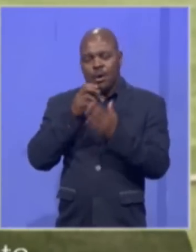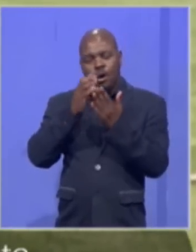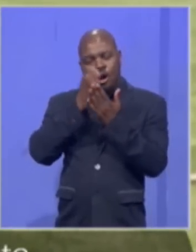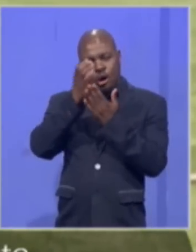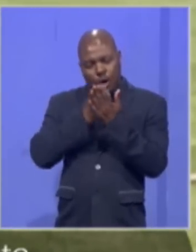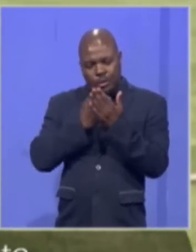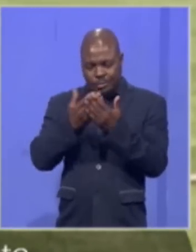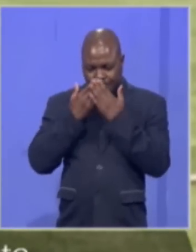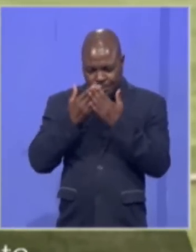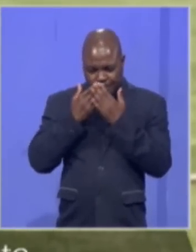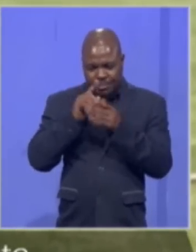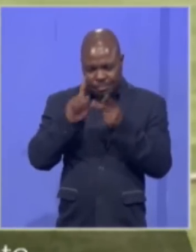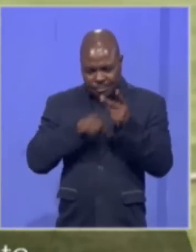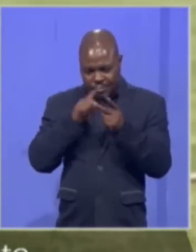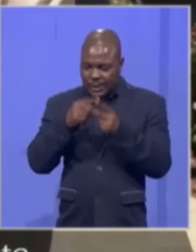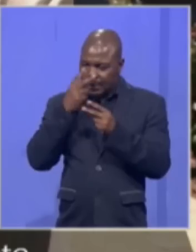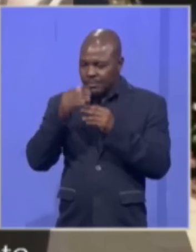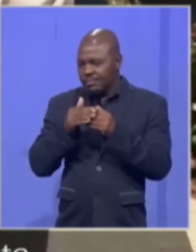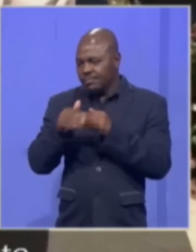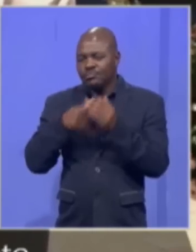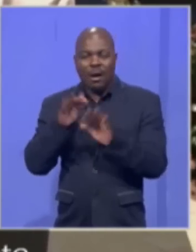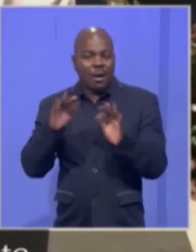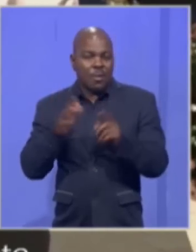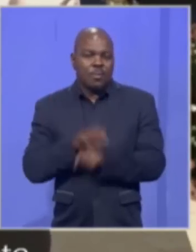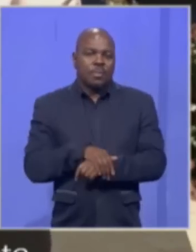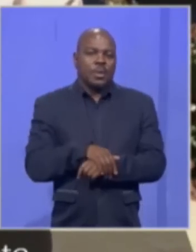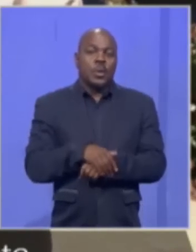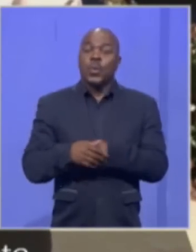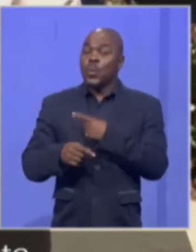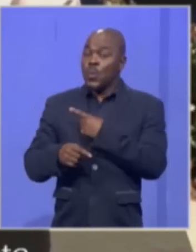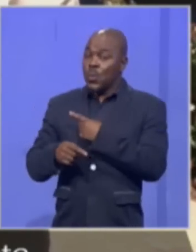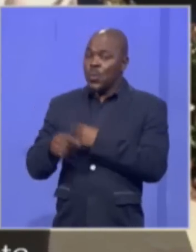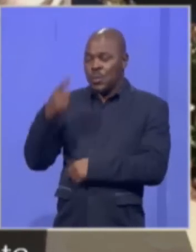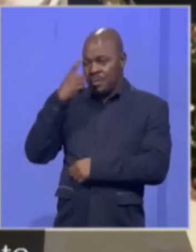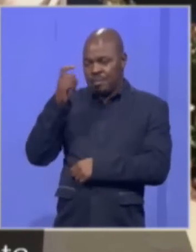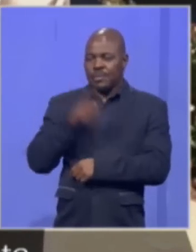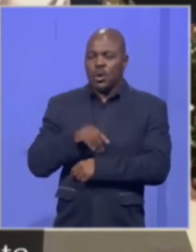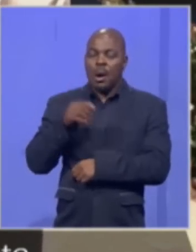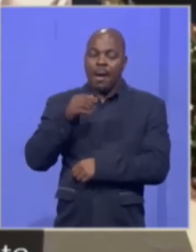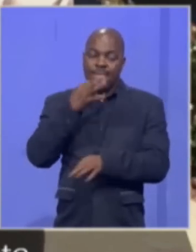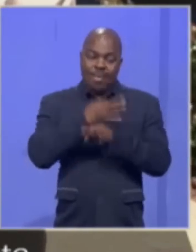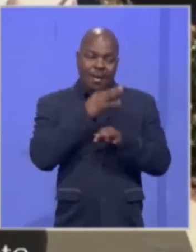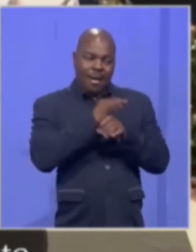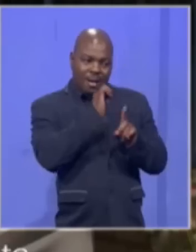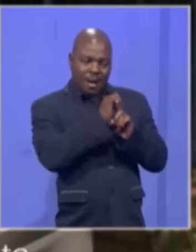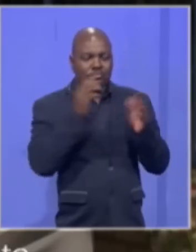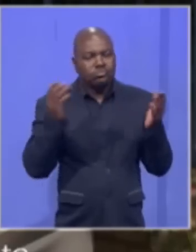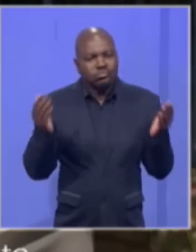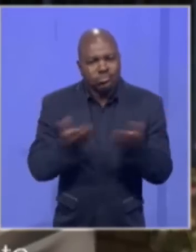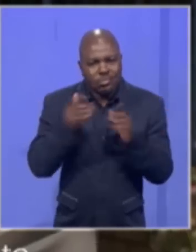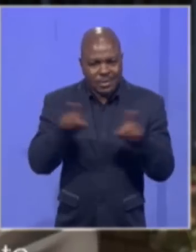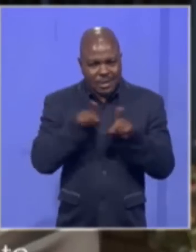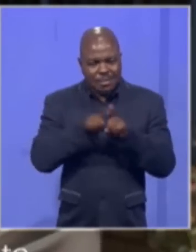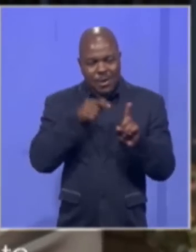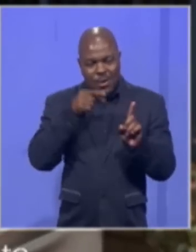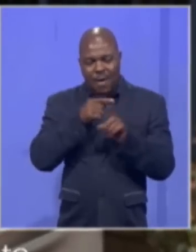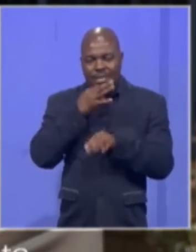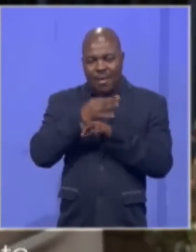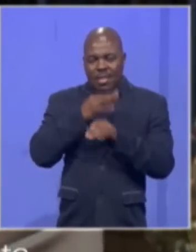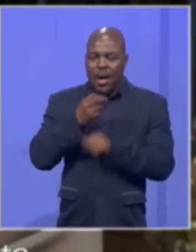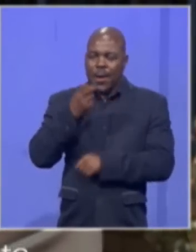and start umpiring and just see where it takes me. Amy o re o kgothaleditswe ke ntatae eo le yena e leng molaodi wa papadi ya